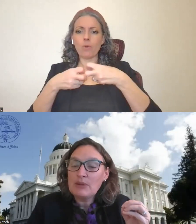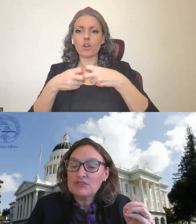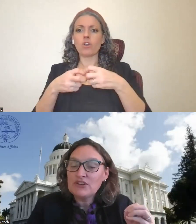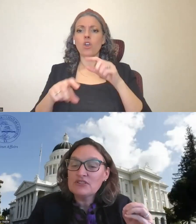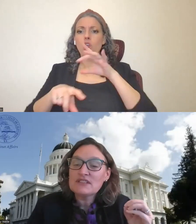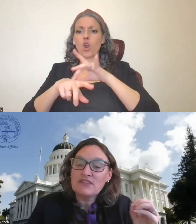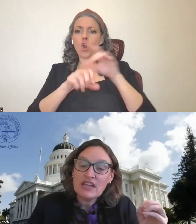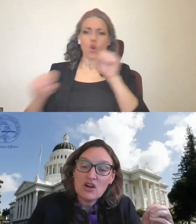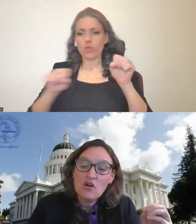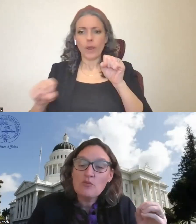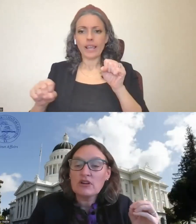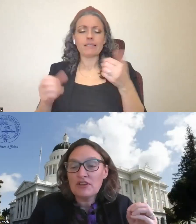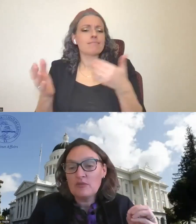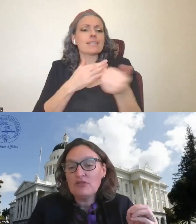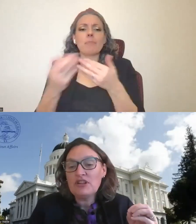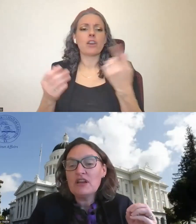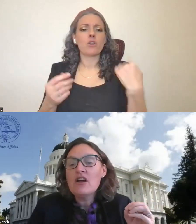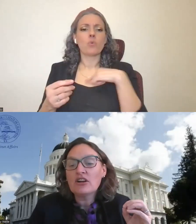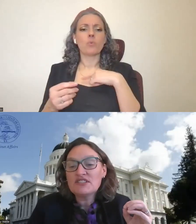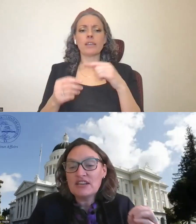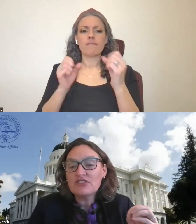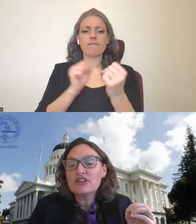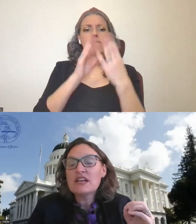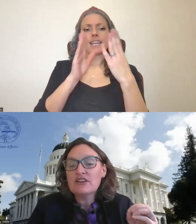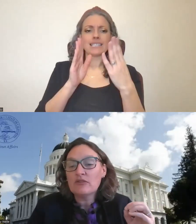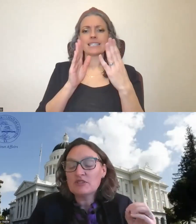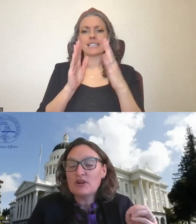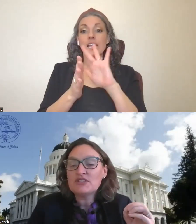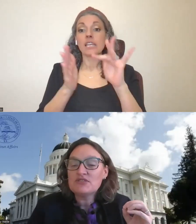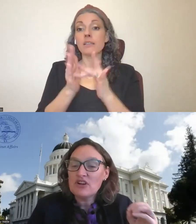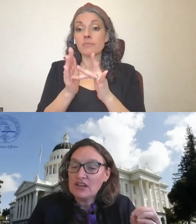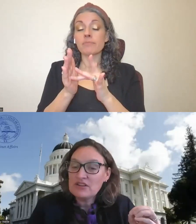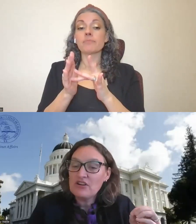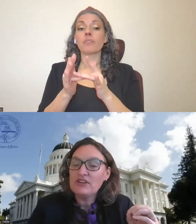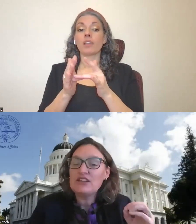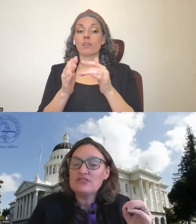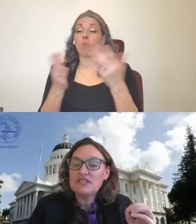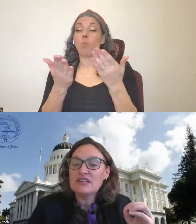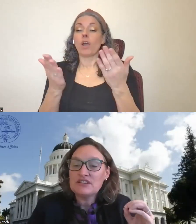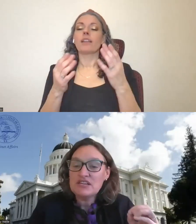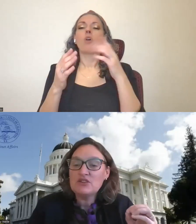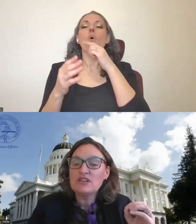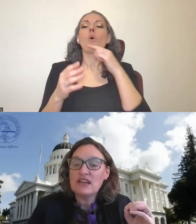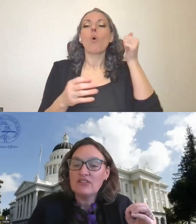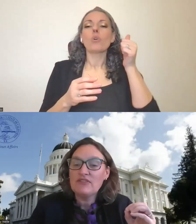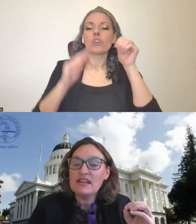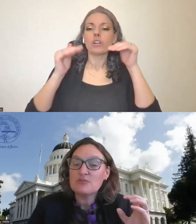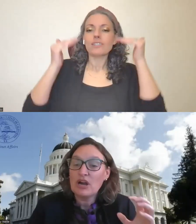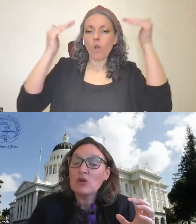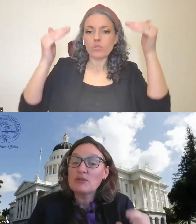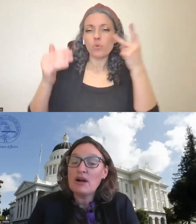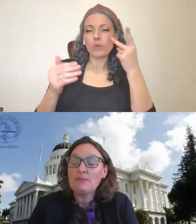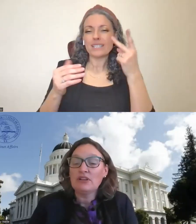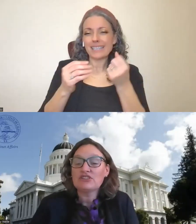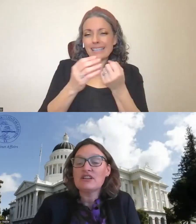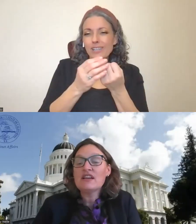and disabled adults living at home or in the community are centered in our response. You saw it in COVID, and you see it continuing to elevate as a